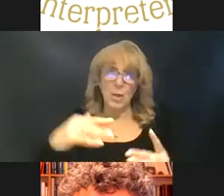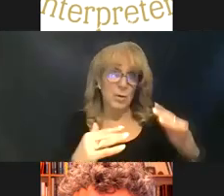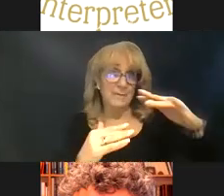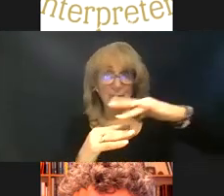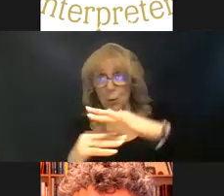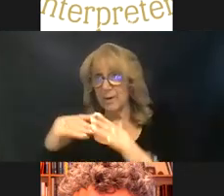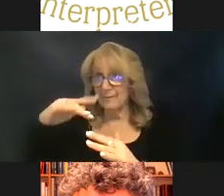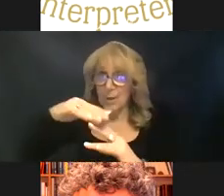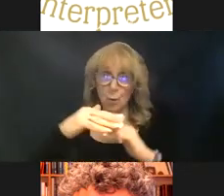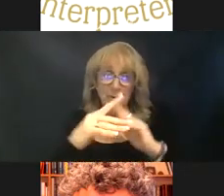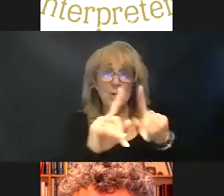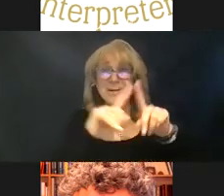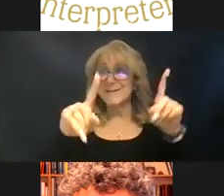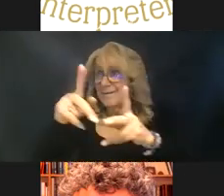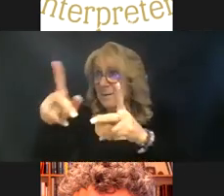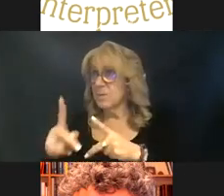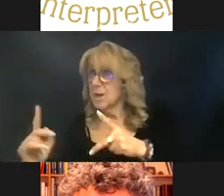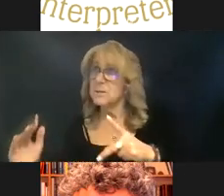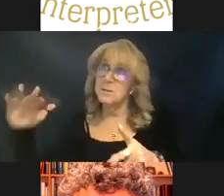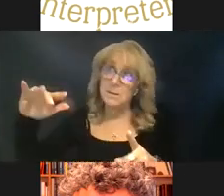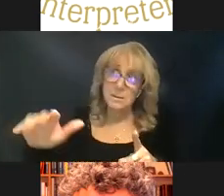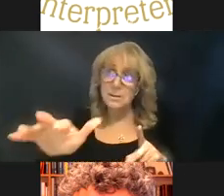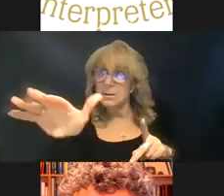there. Now, when we look at the